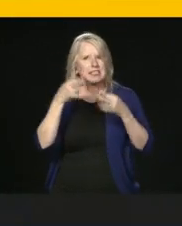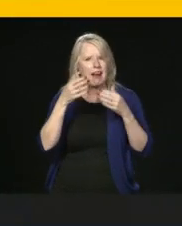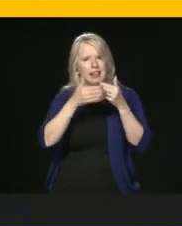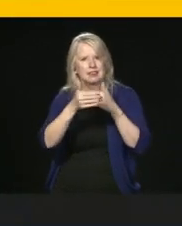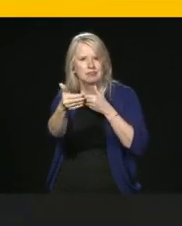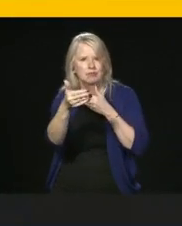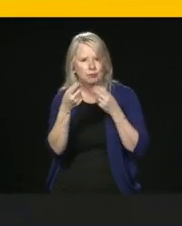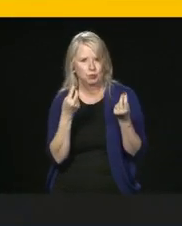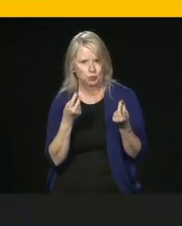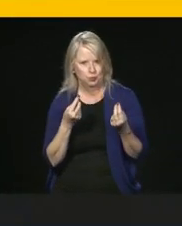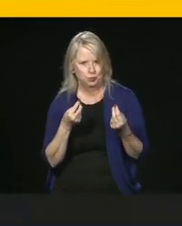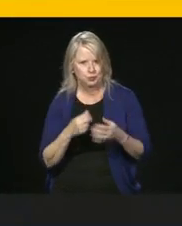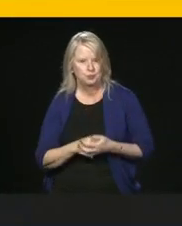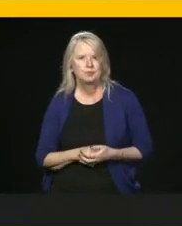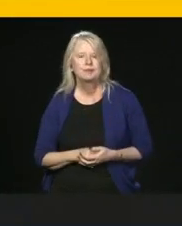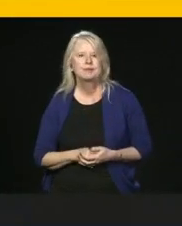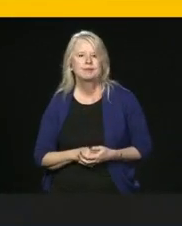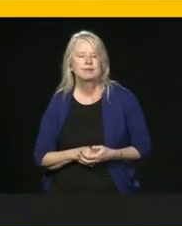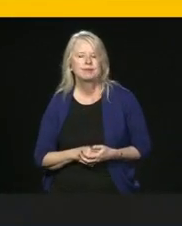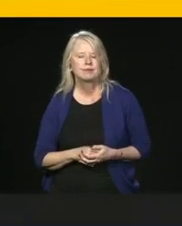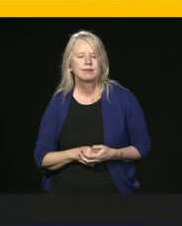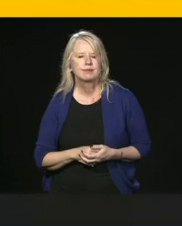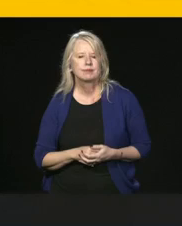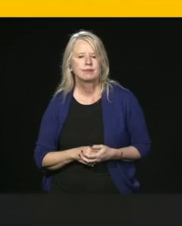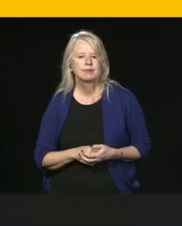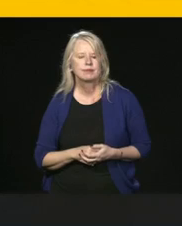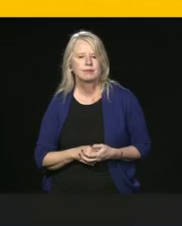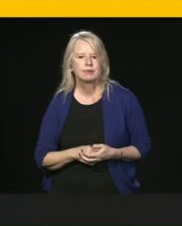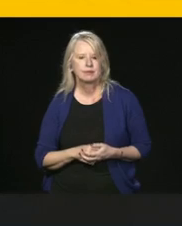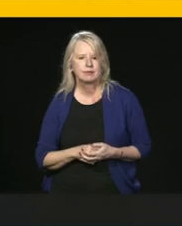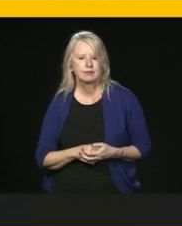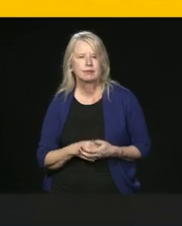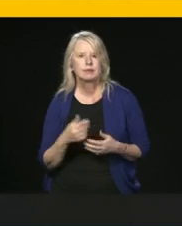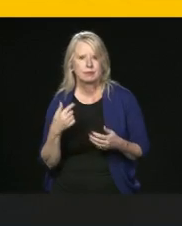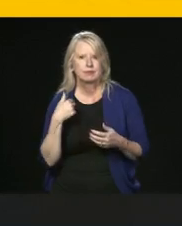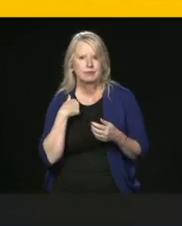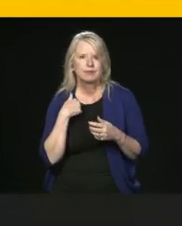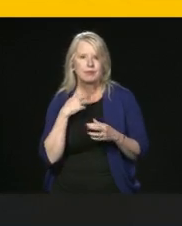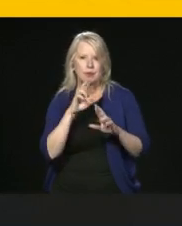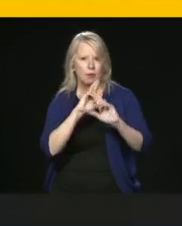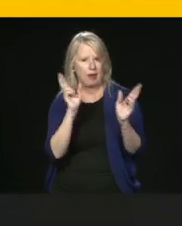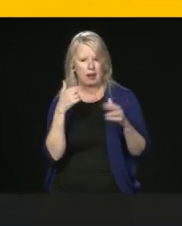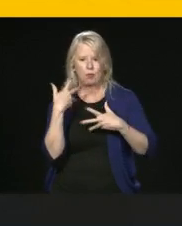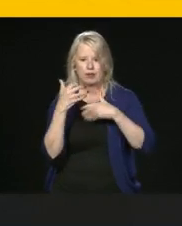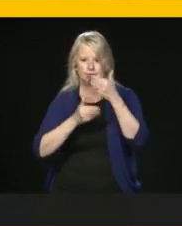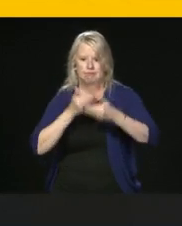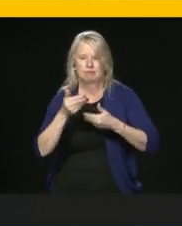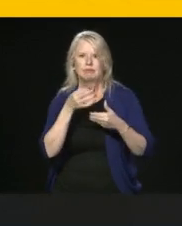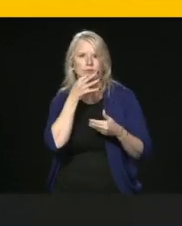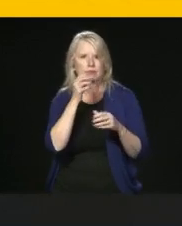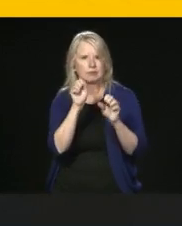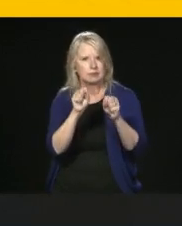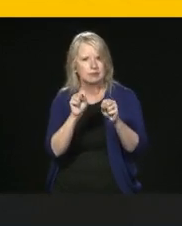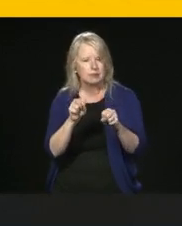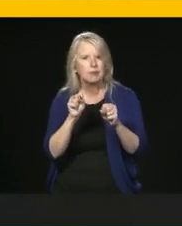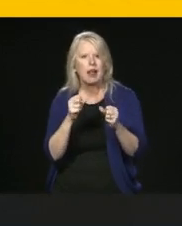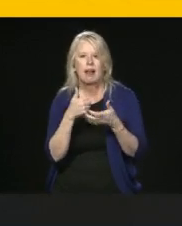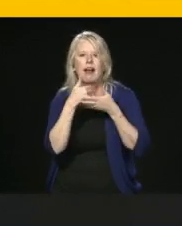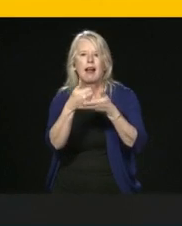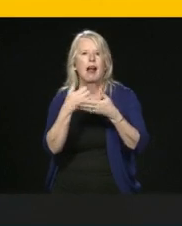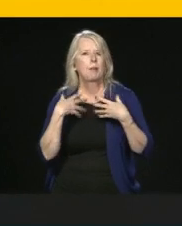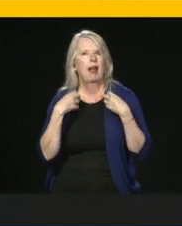voulons agir le. We would like to act as rapidly as possible to help our healthcare system and its